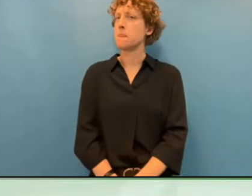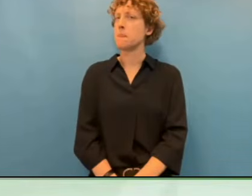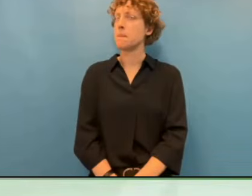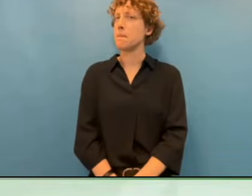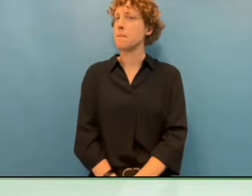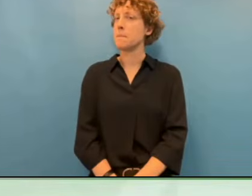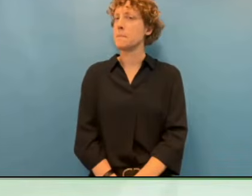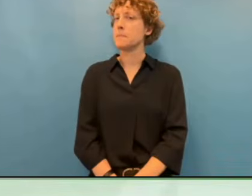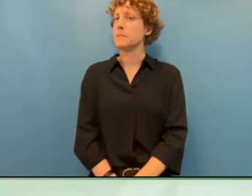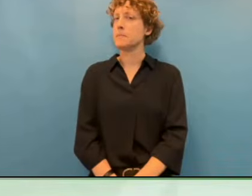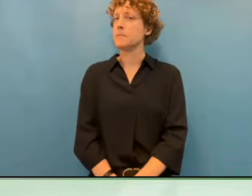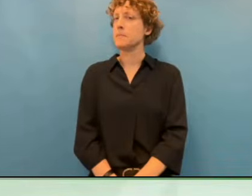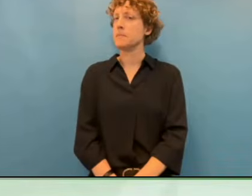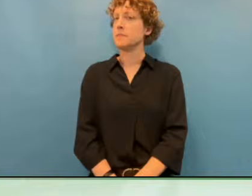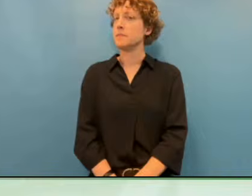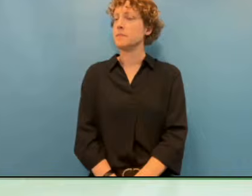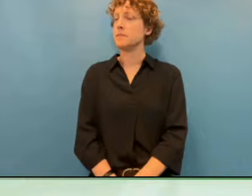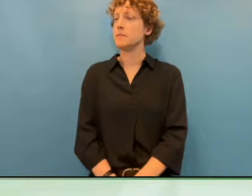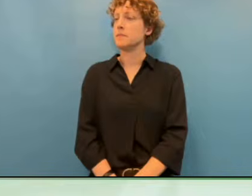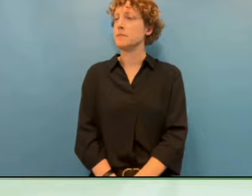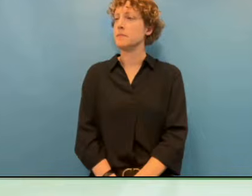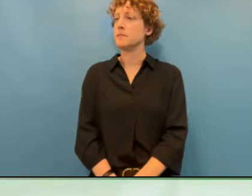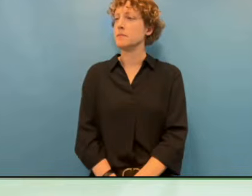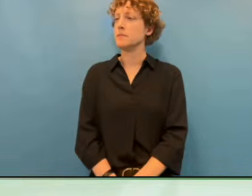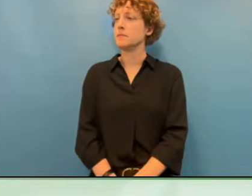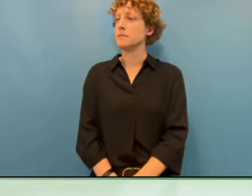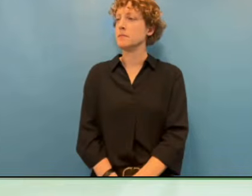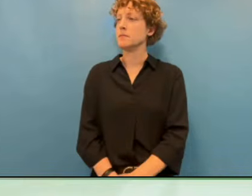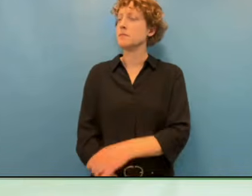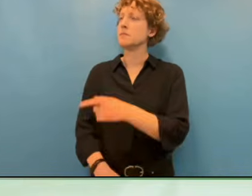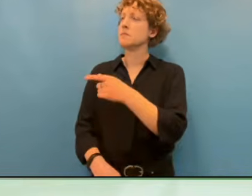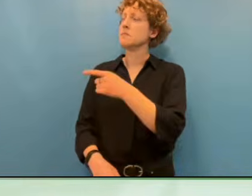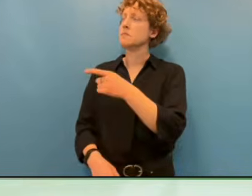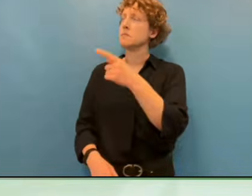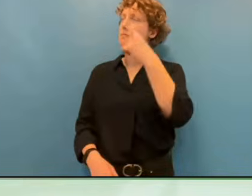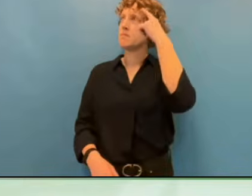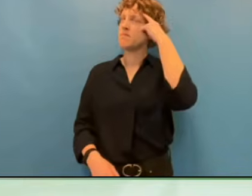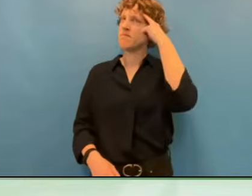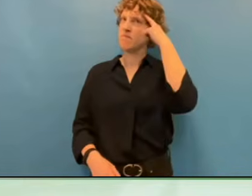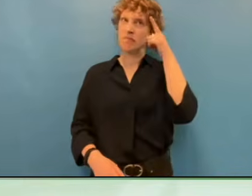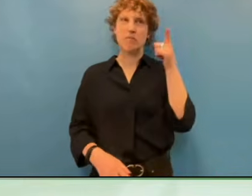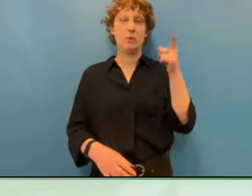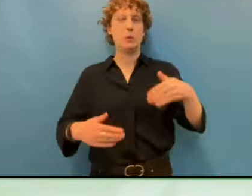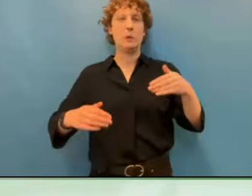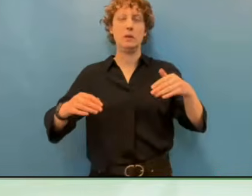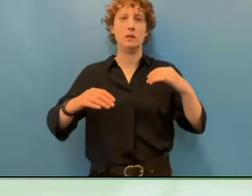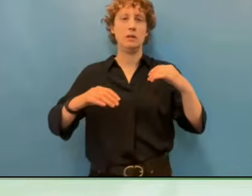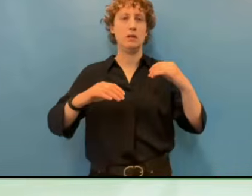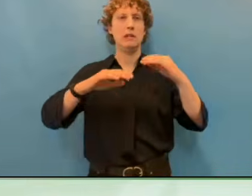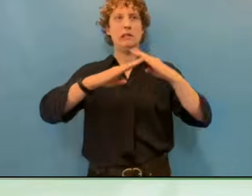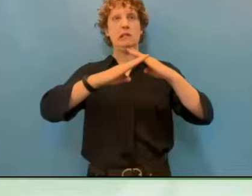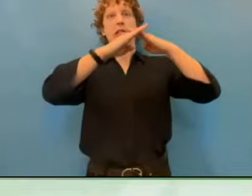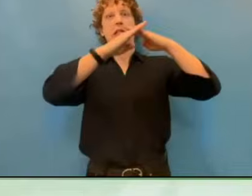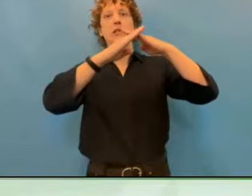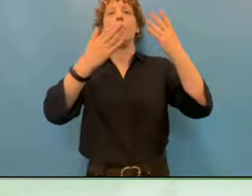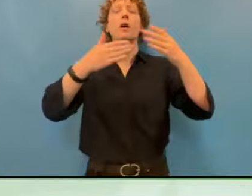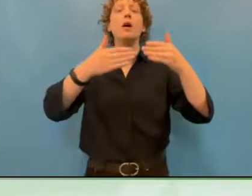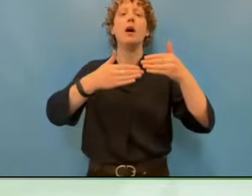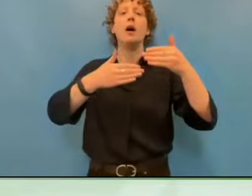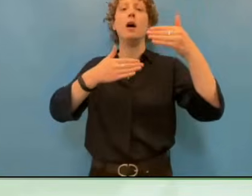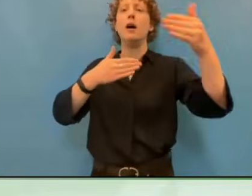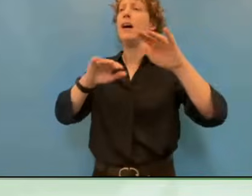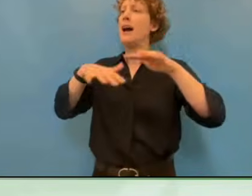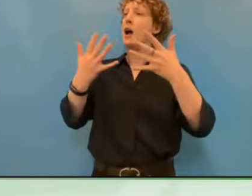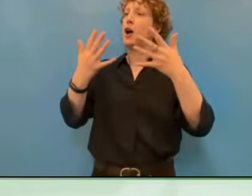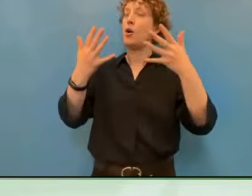what's next that you need to be working on to make this actually a reality? Well, we need to co-create